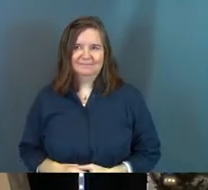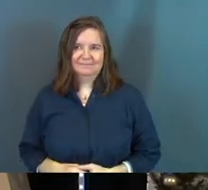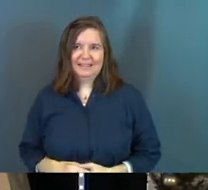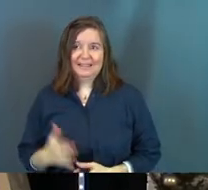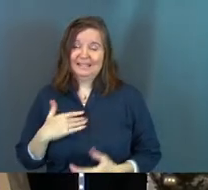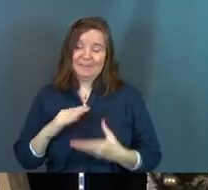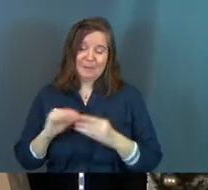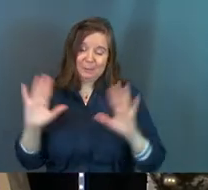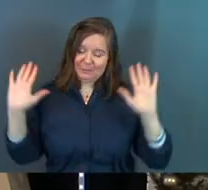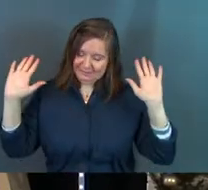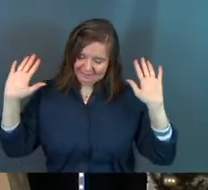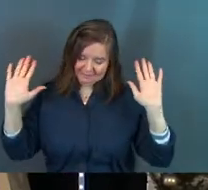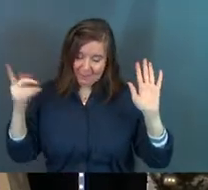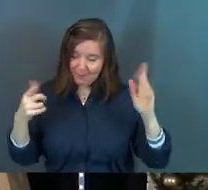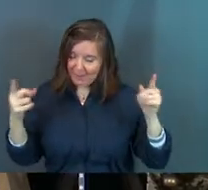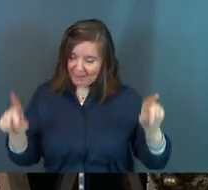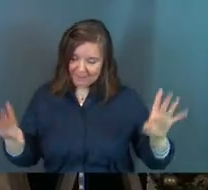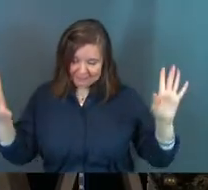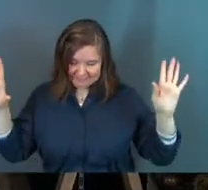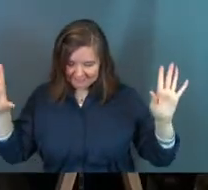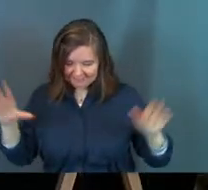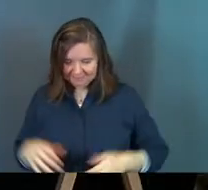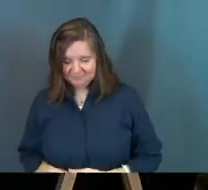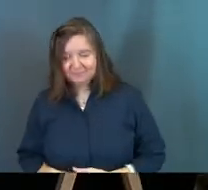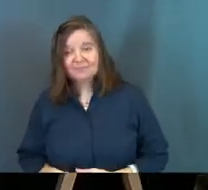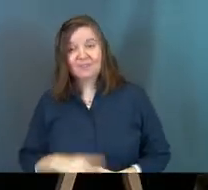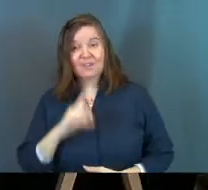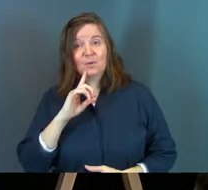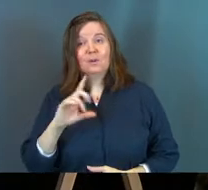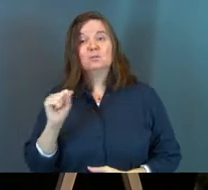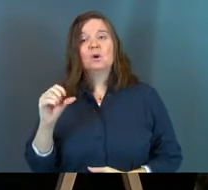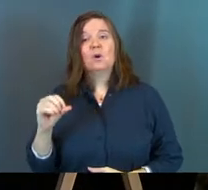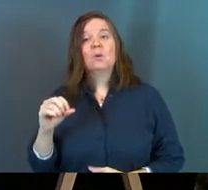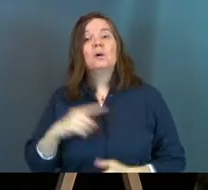These are my stories, folks. This is what happened for real.